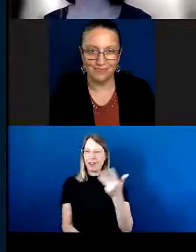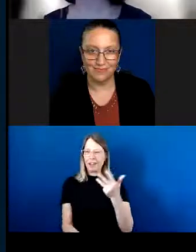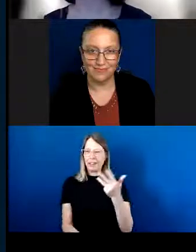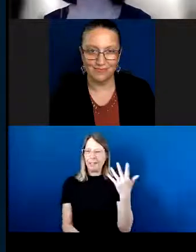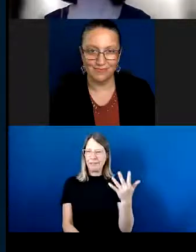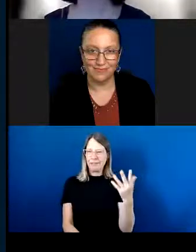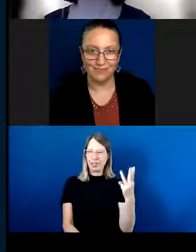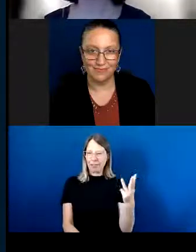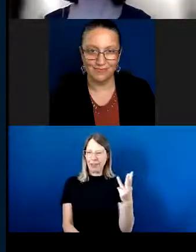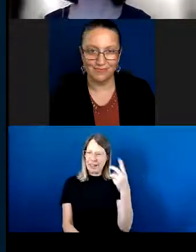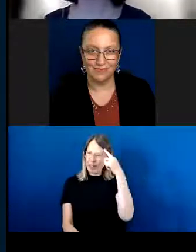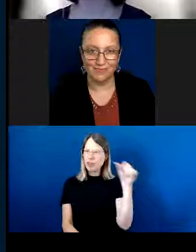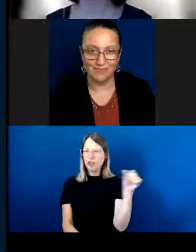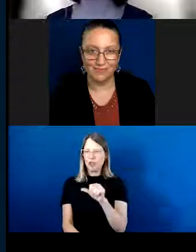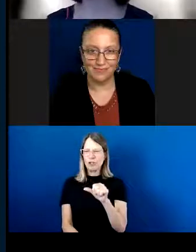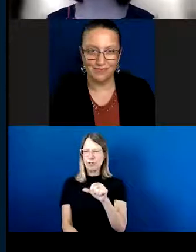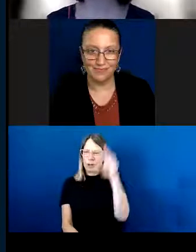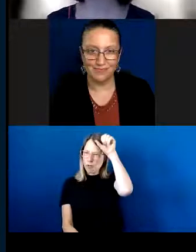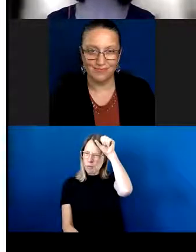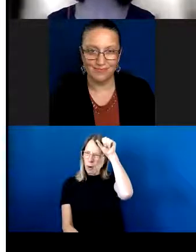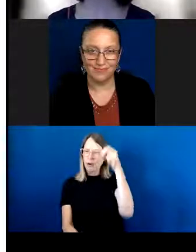a joint memorial to both kings.